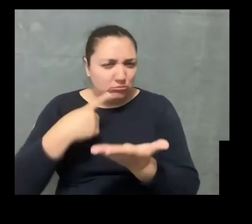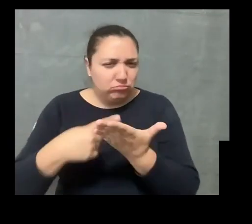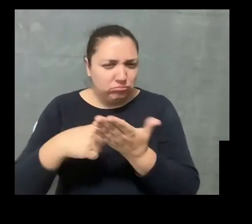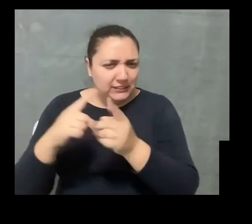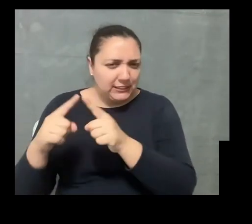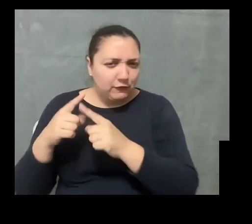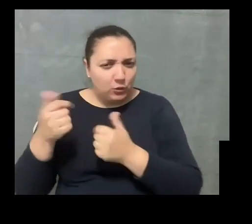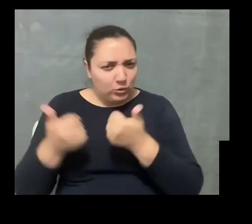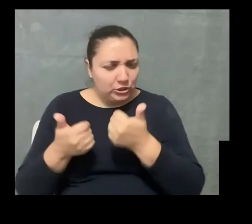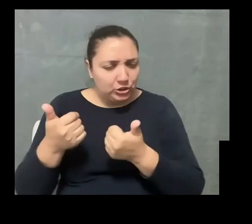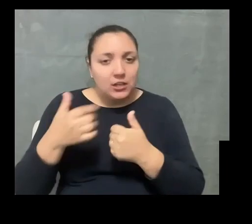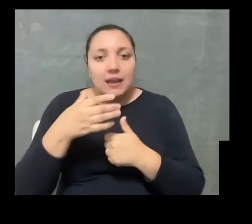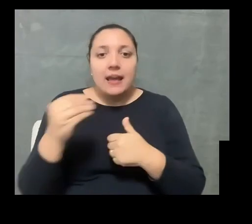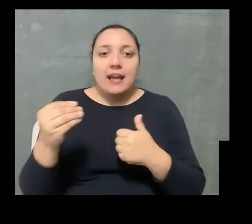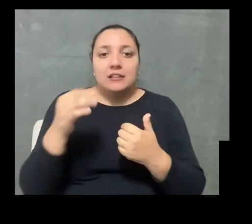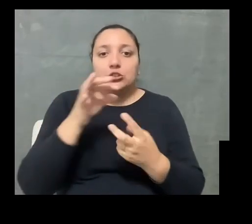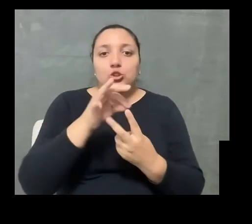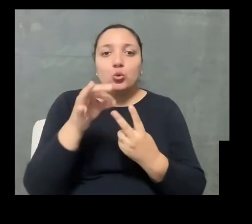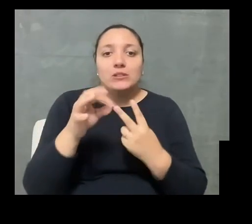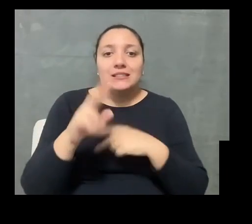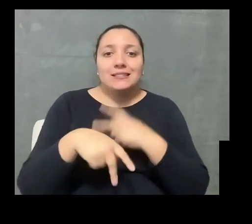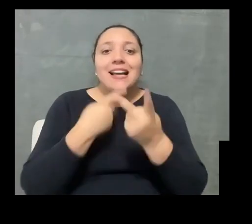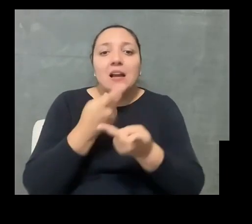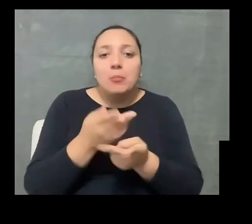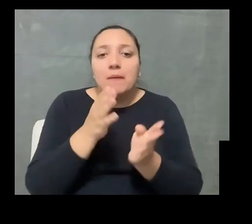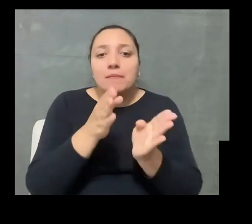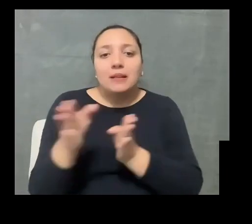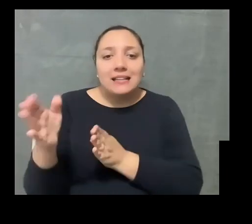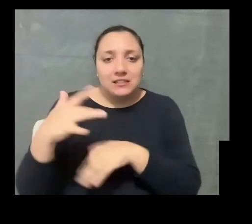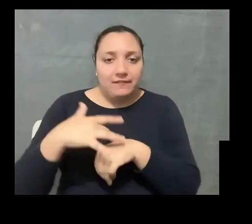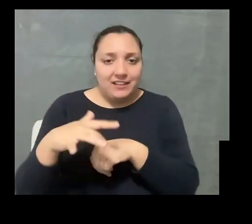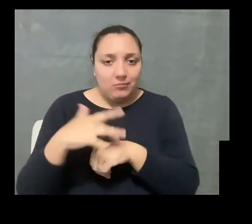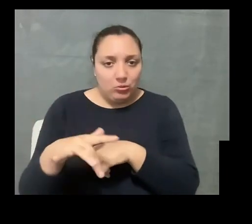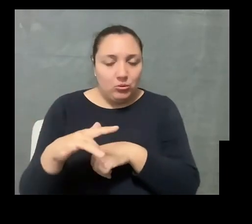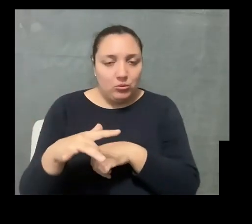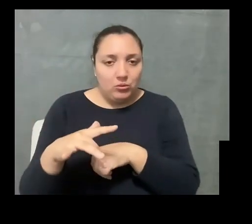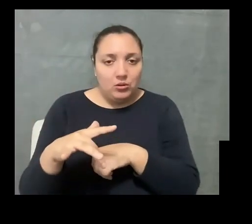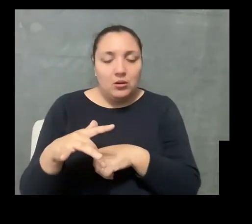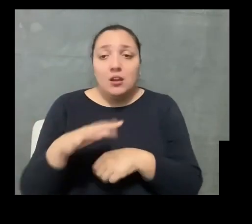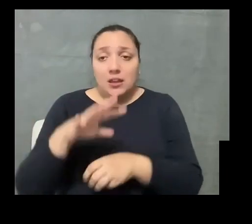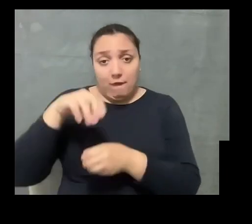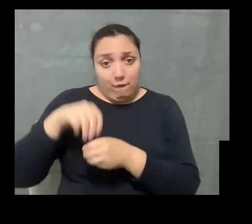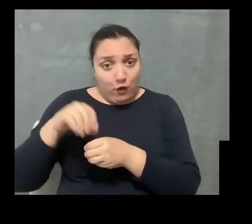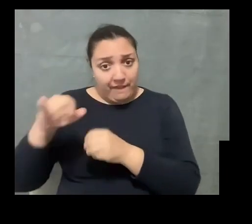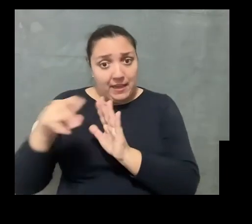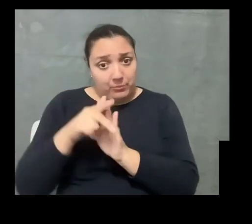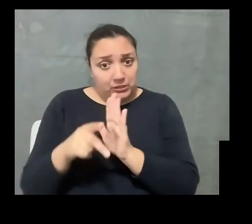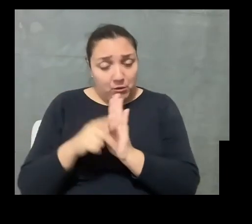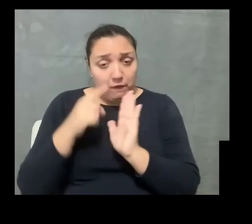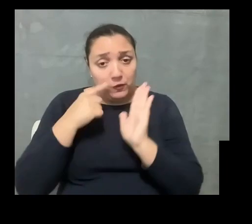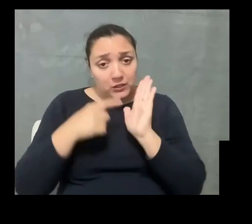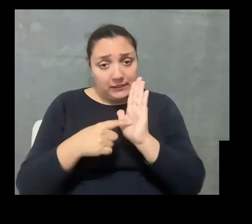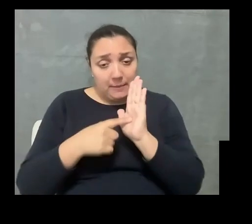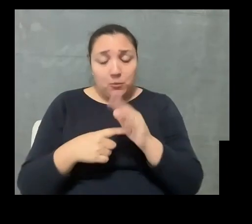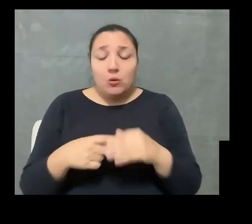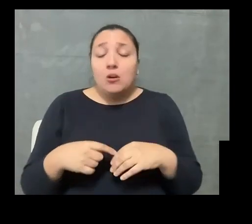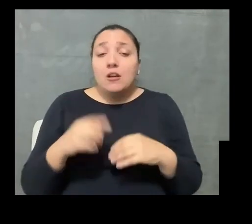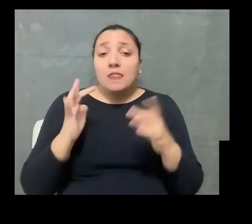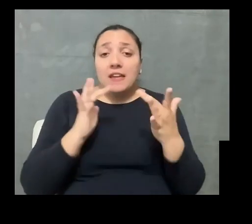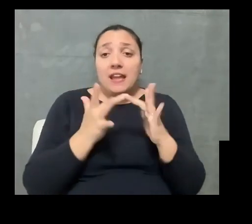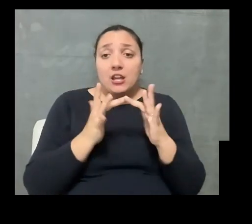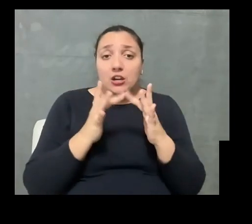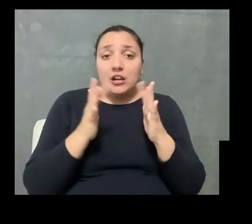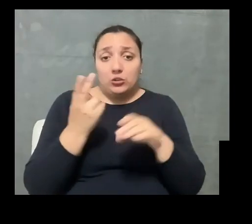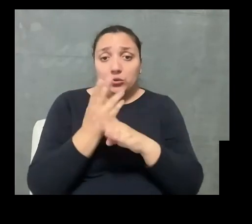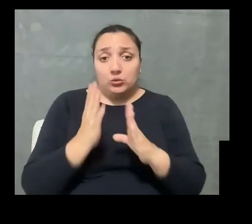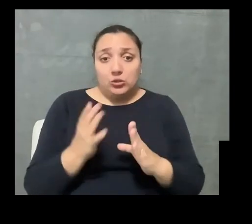to have a choice in the type of plans available to you. And, you know, inherent in this principle is the idea that internet users have an understanding of